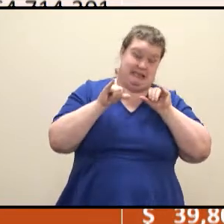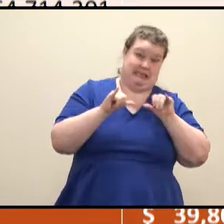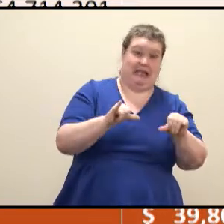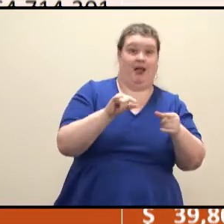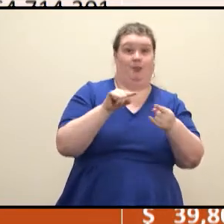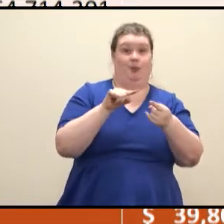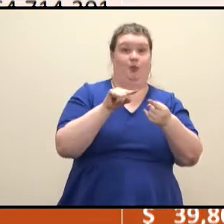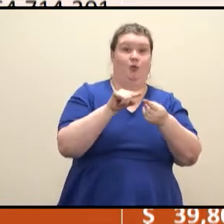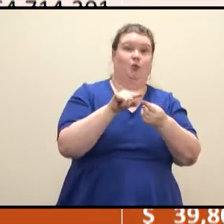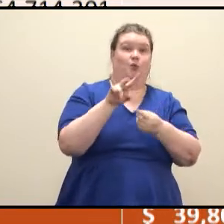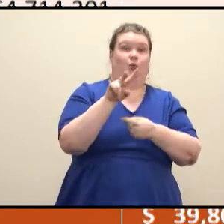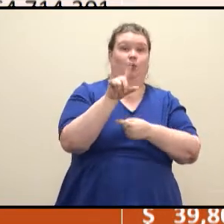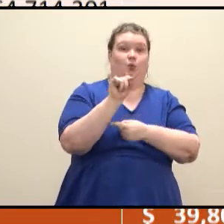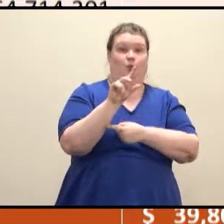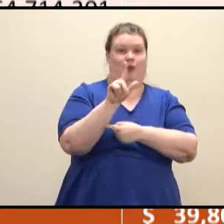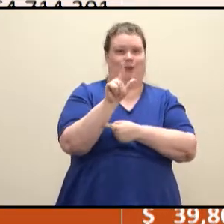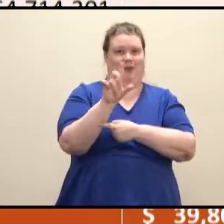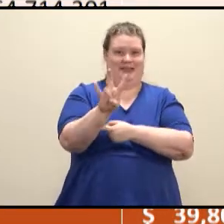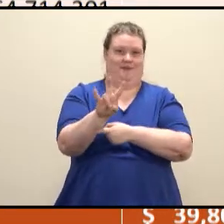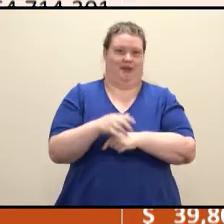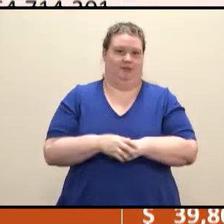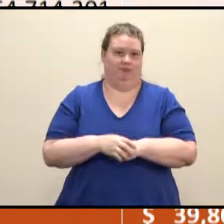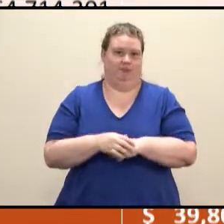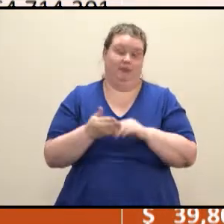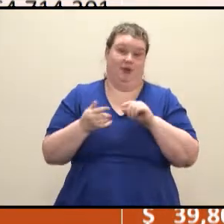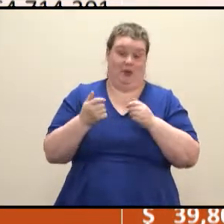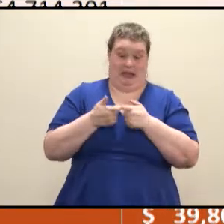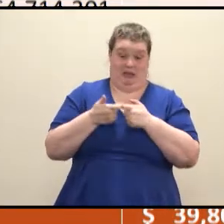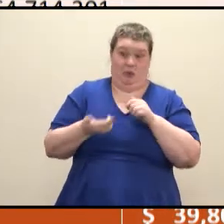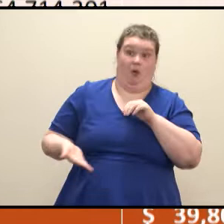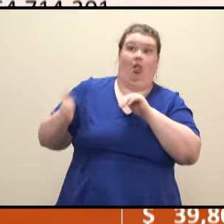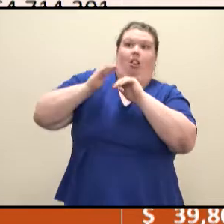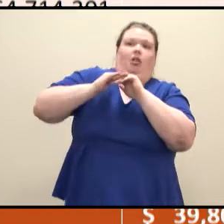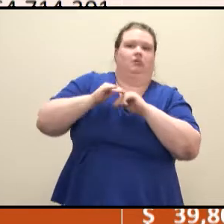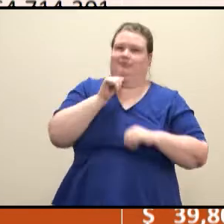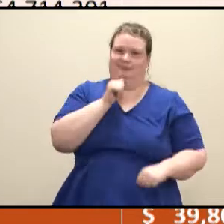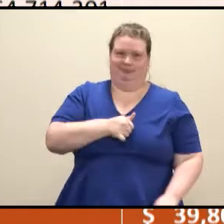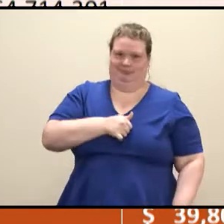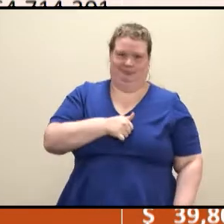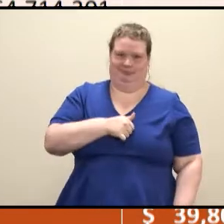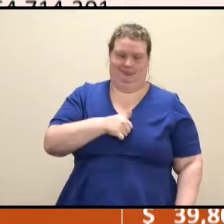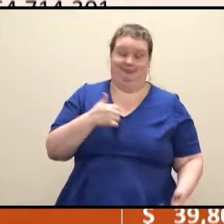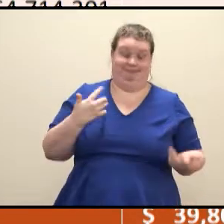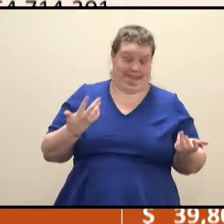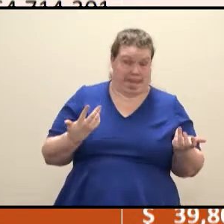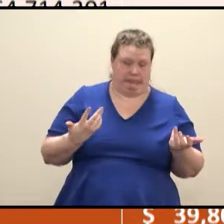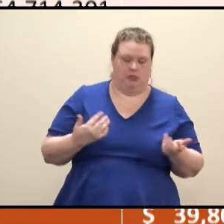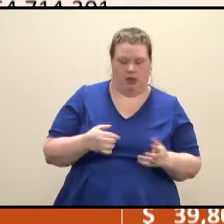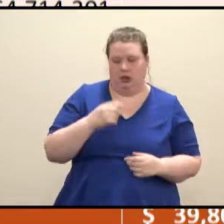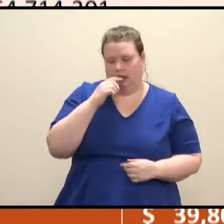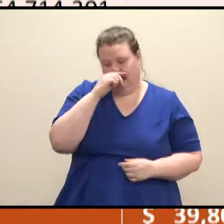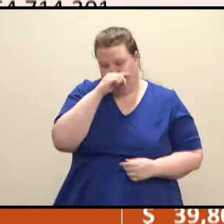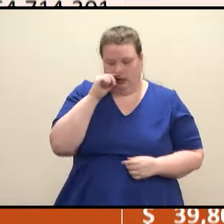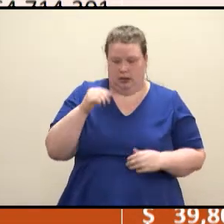getting impacted with that, with an increase in electricity. So we have a base budget now